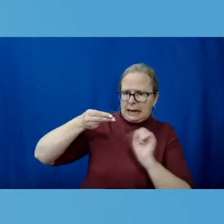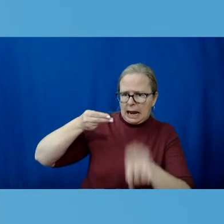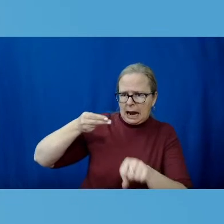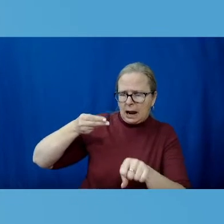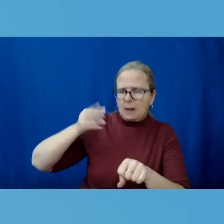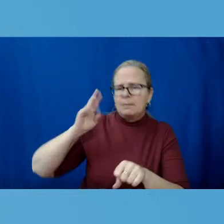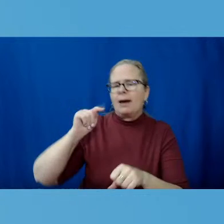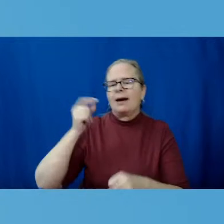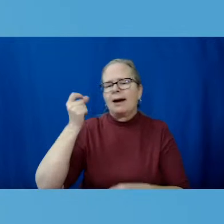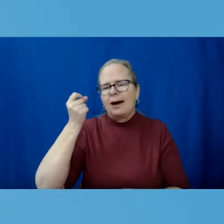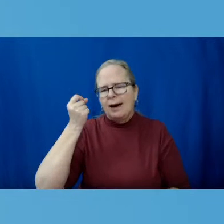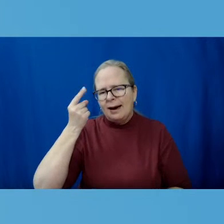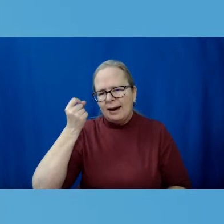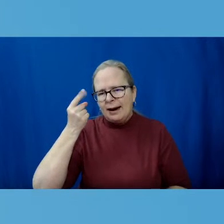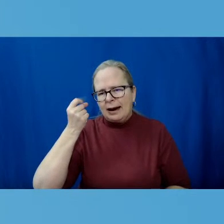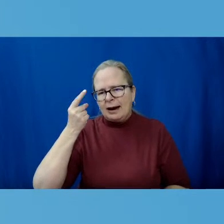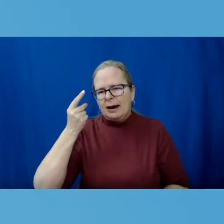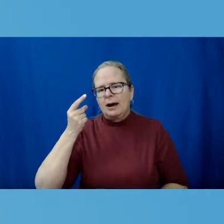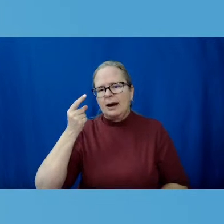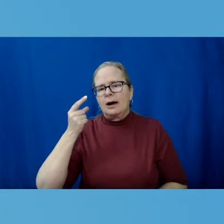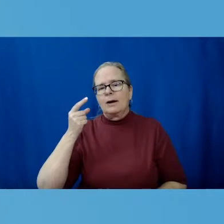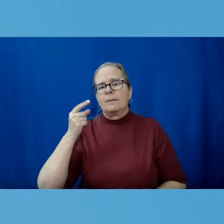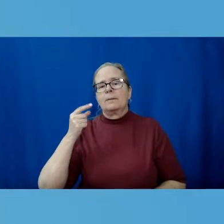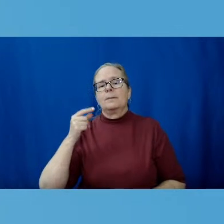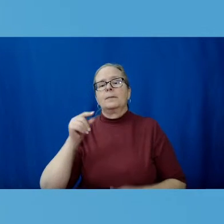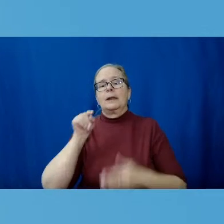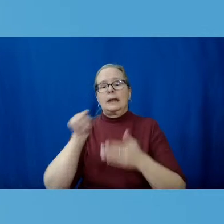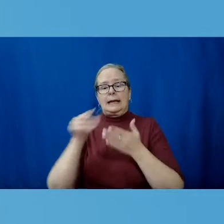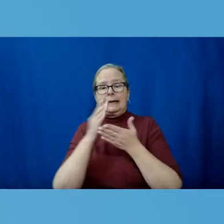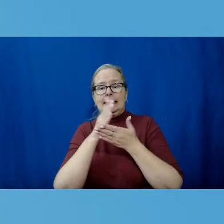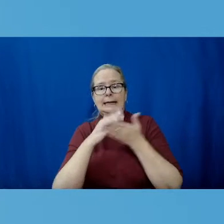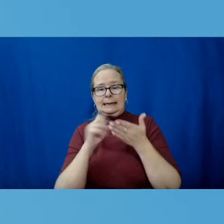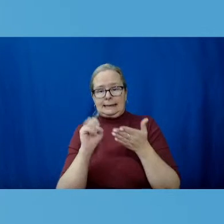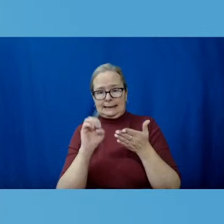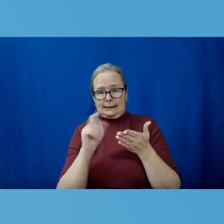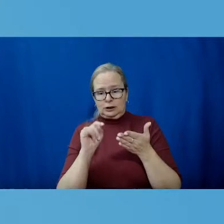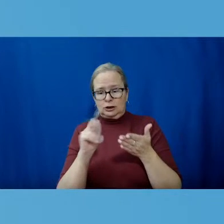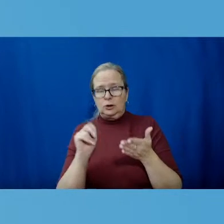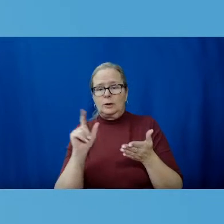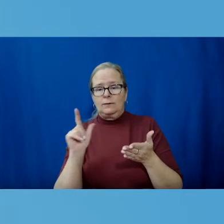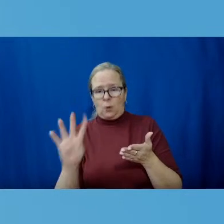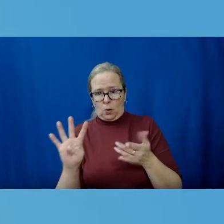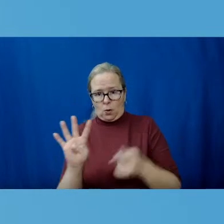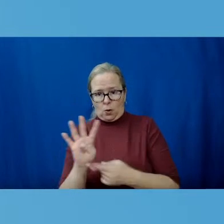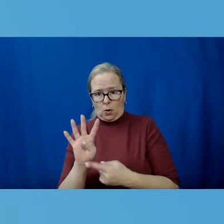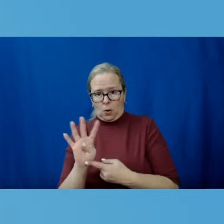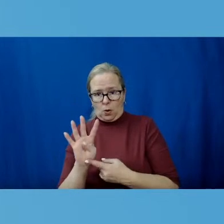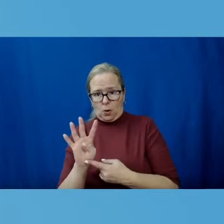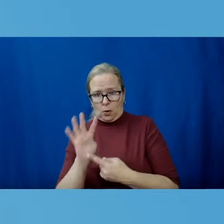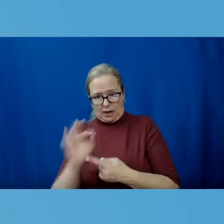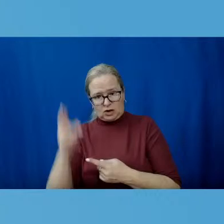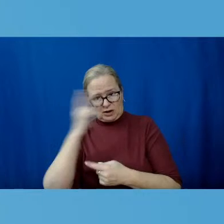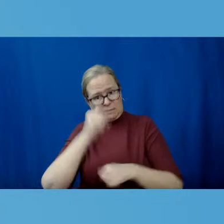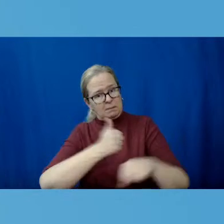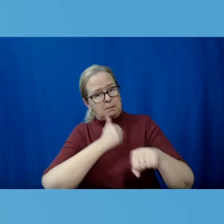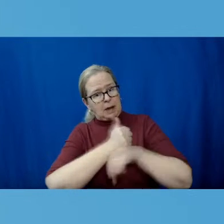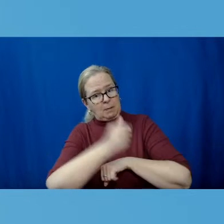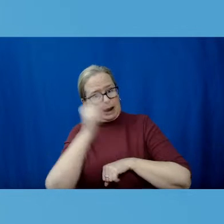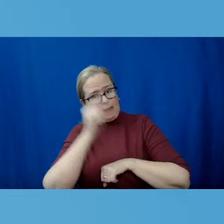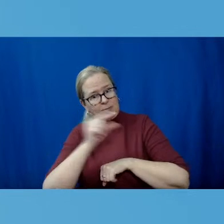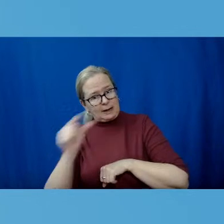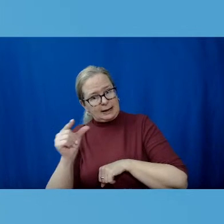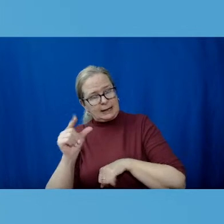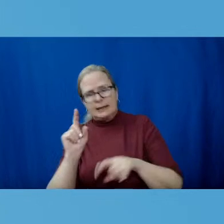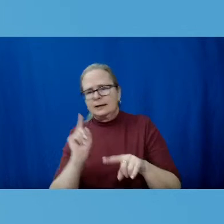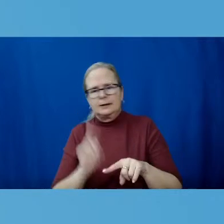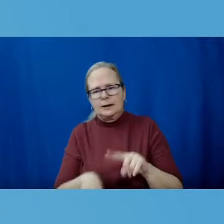section of the UN Charter to holding governments responsible. The obstacles are just too much. One obstacle would be whether the